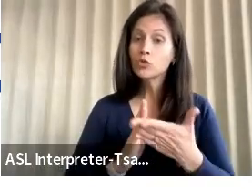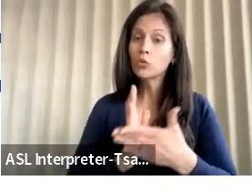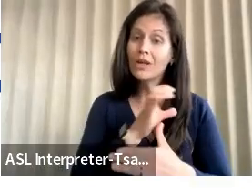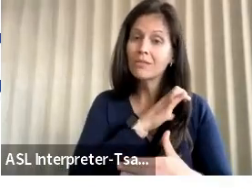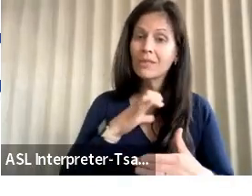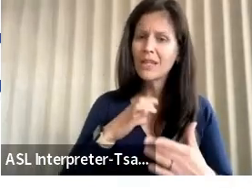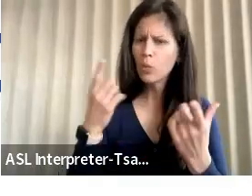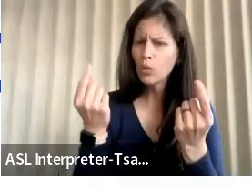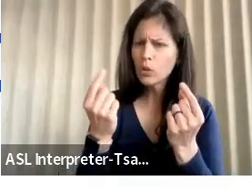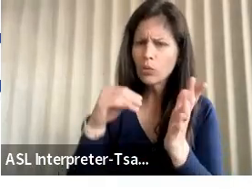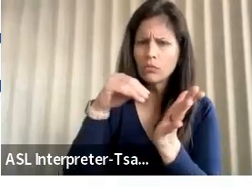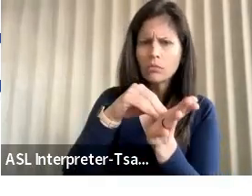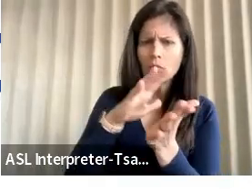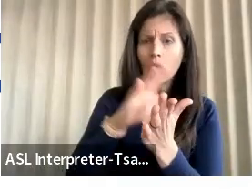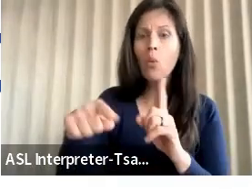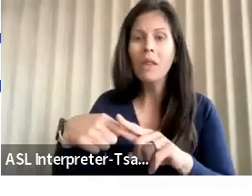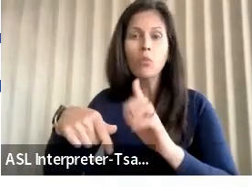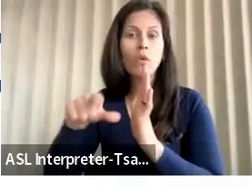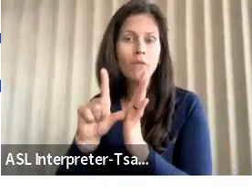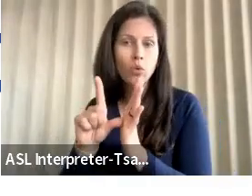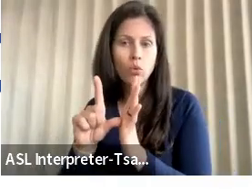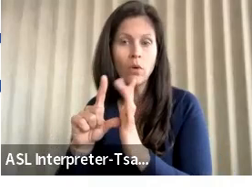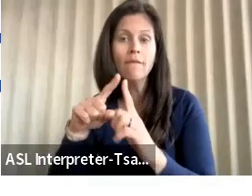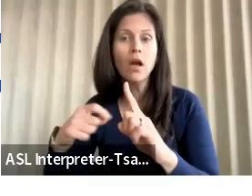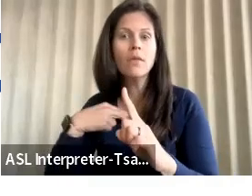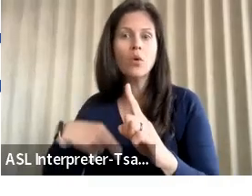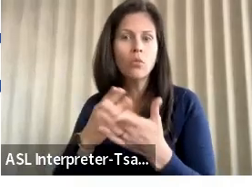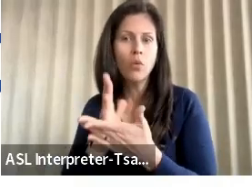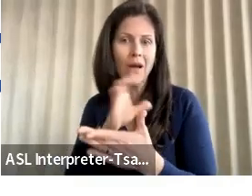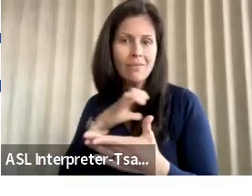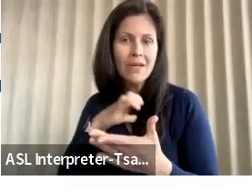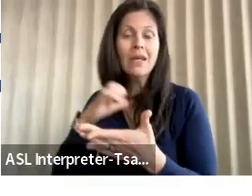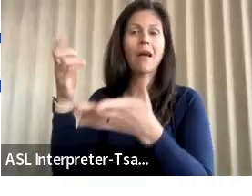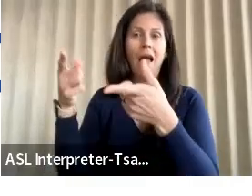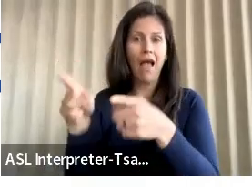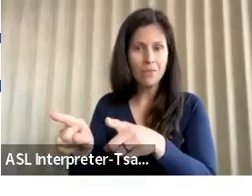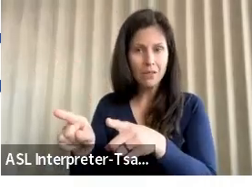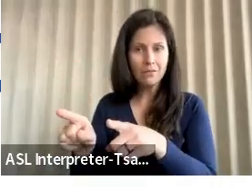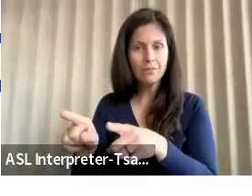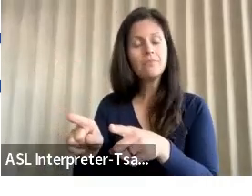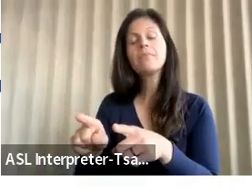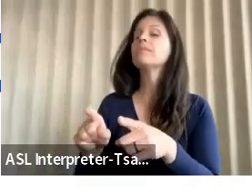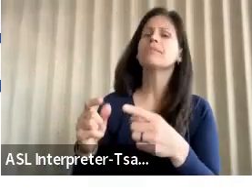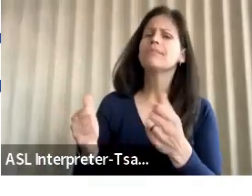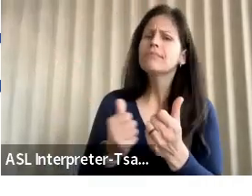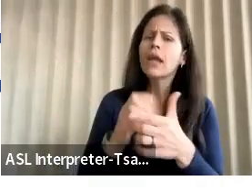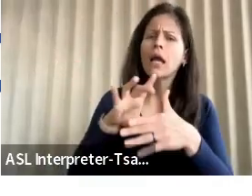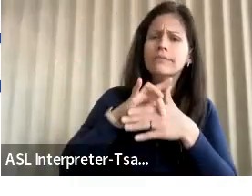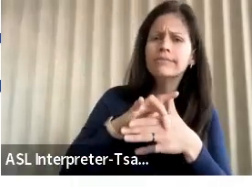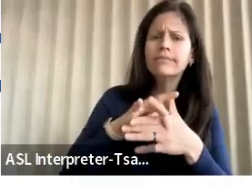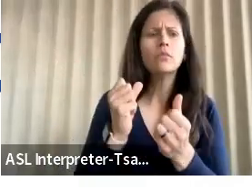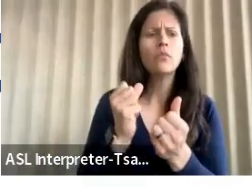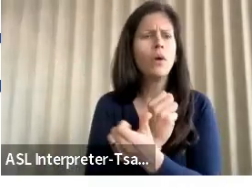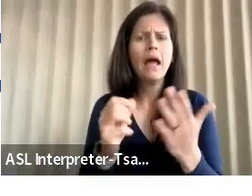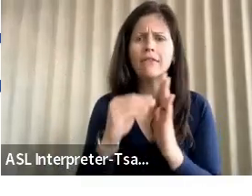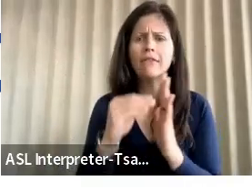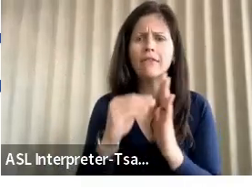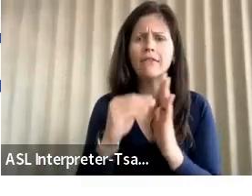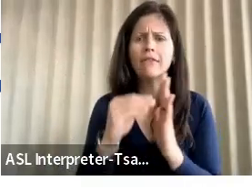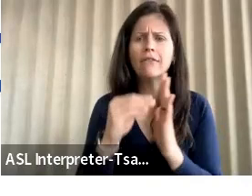Rights Committee review occurred, its content, and any additional comments regarding the